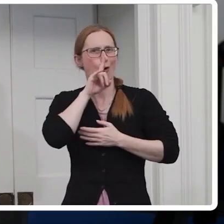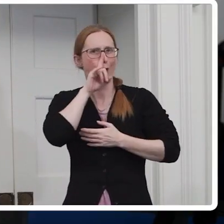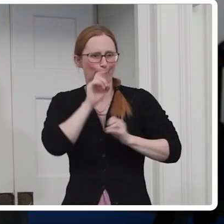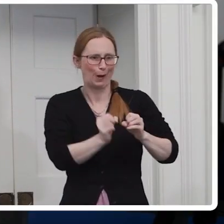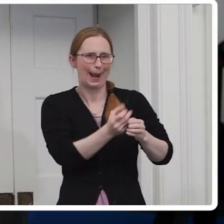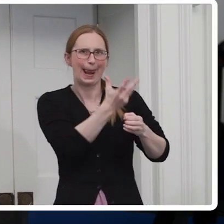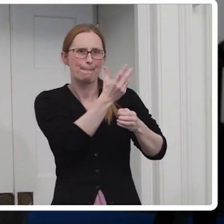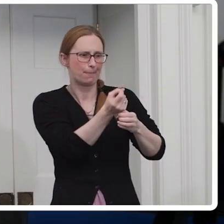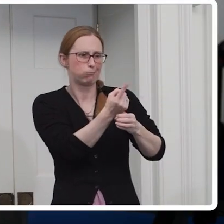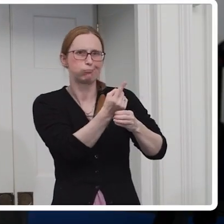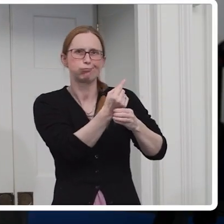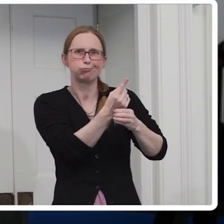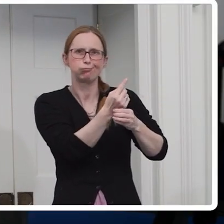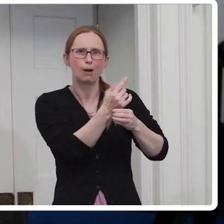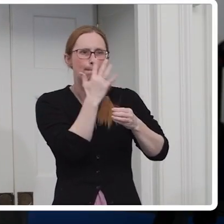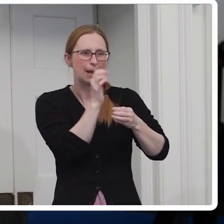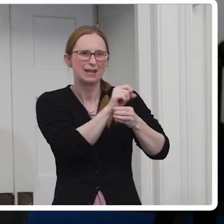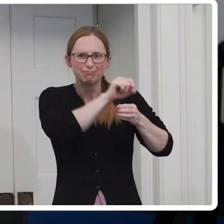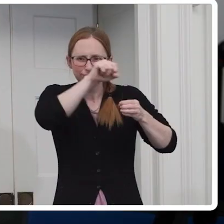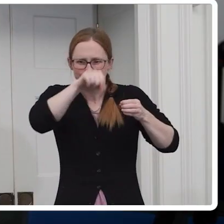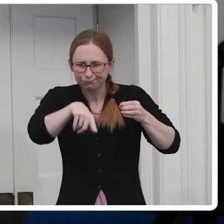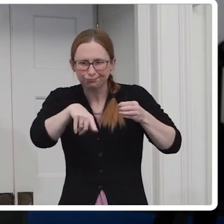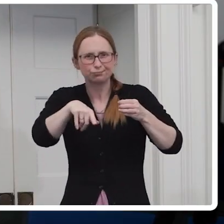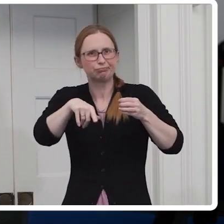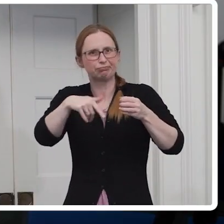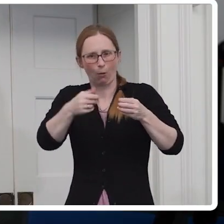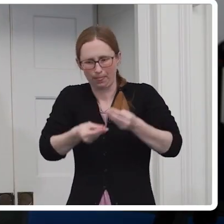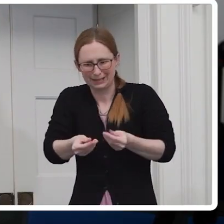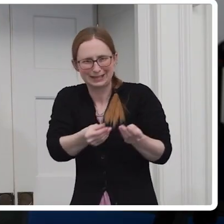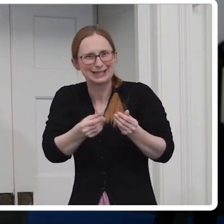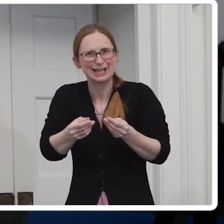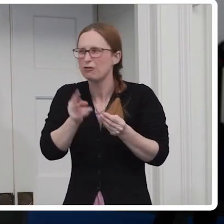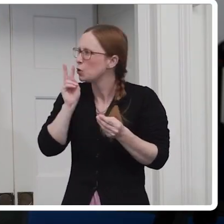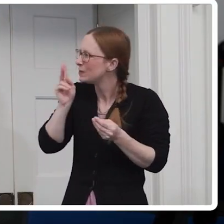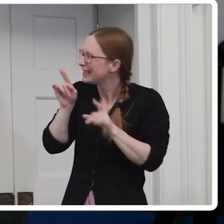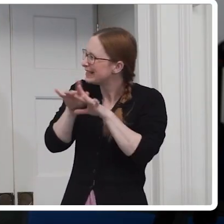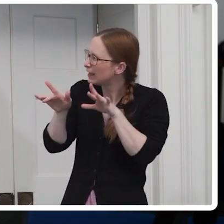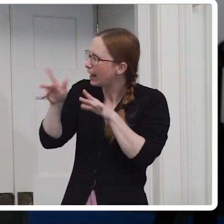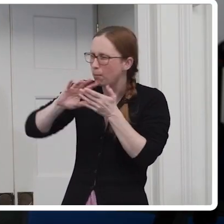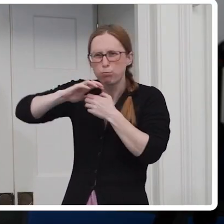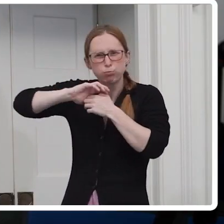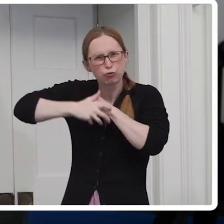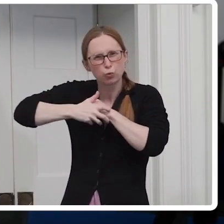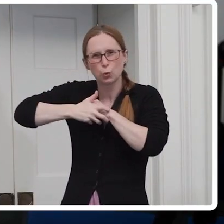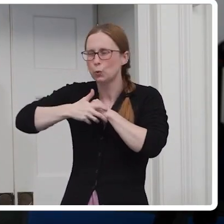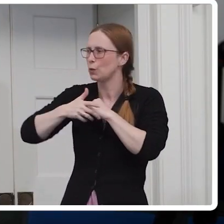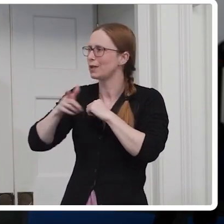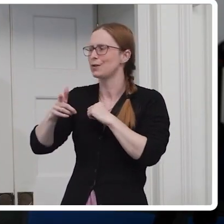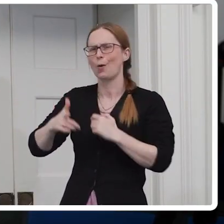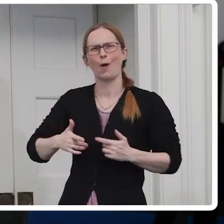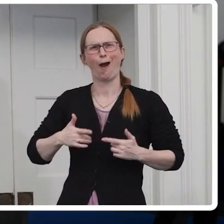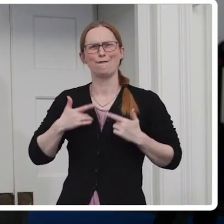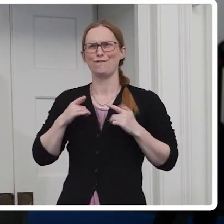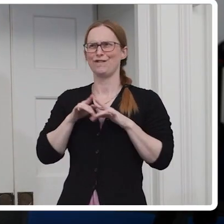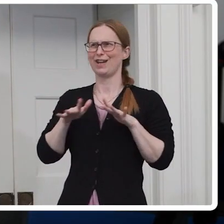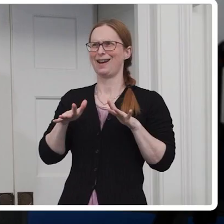of the paraffin lamp was next to her, potentially dripped onto the lighter brown areas where you can see the kind of bruising effect.